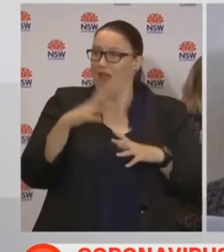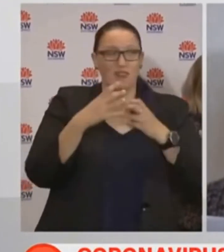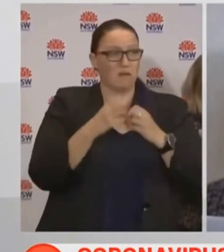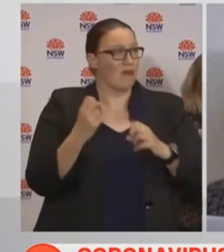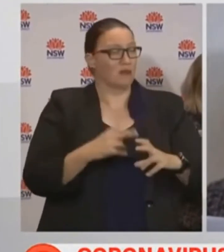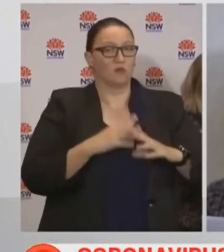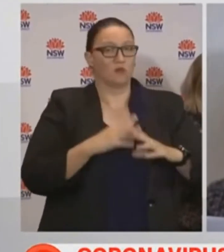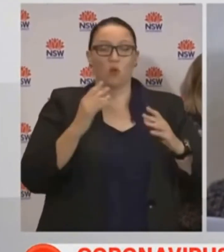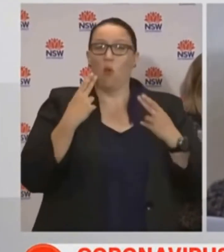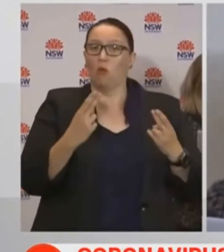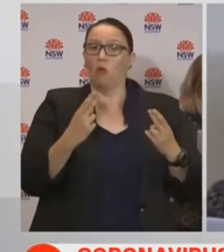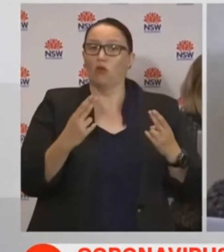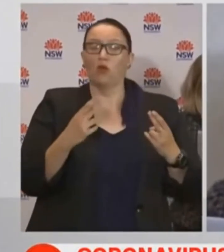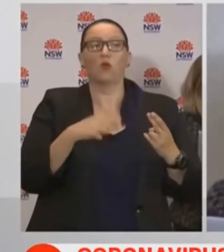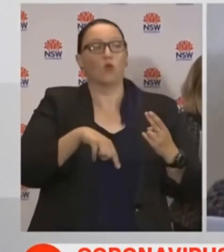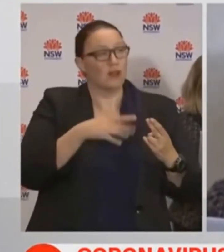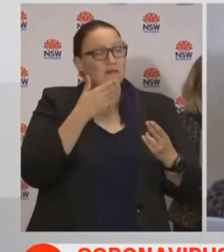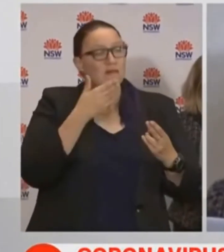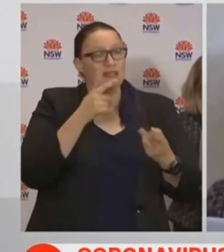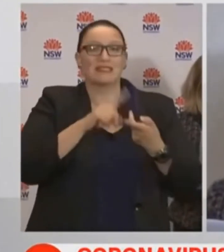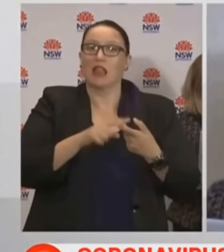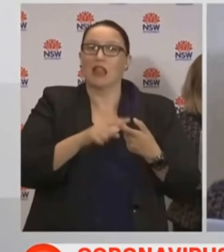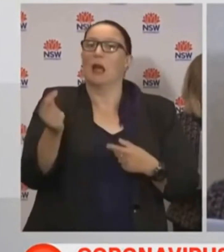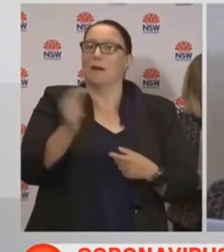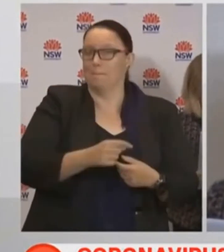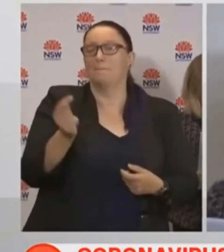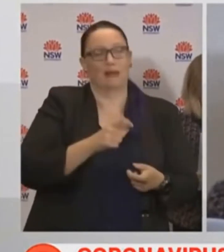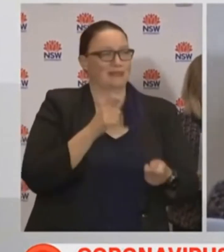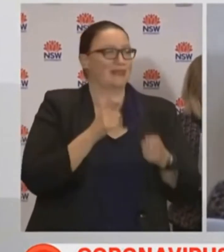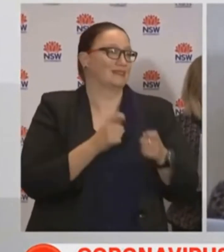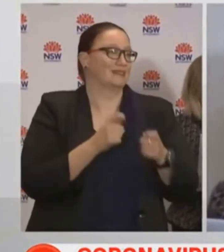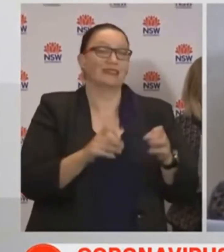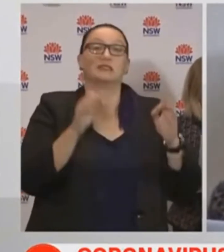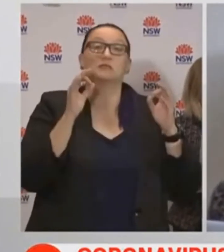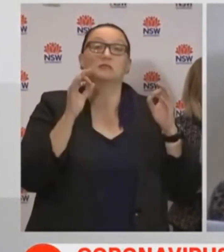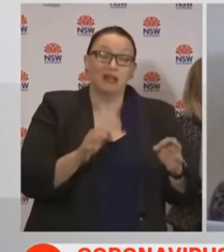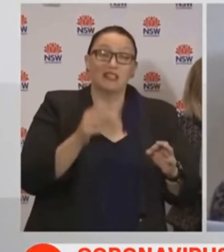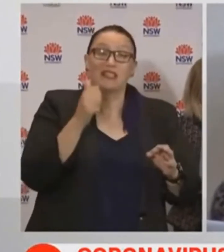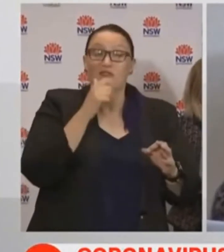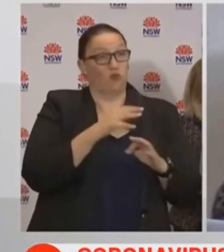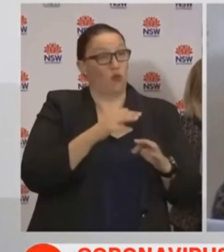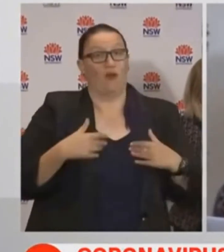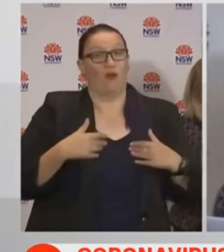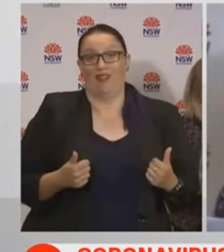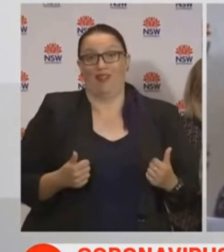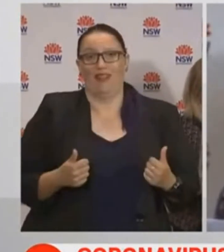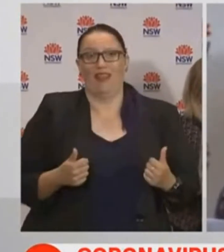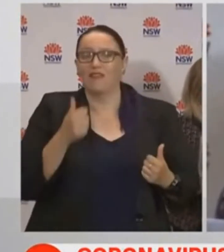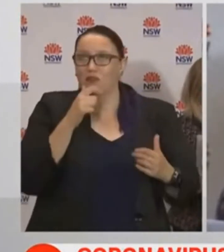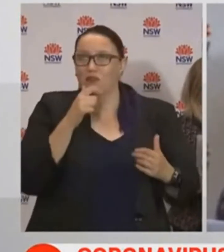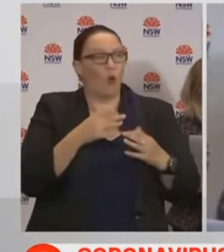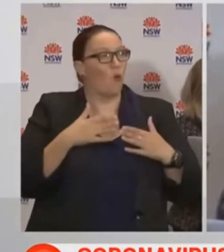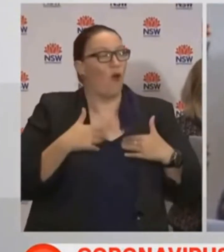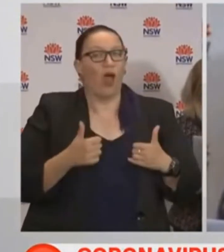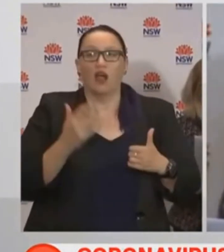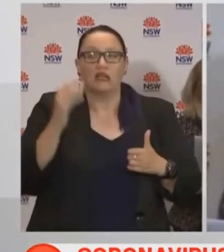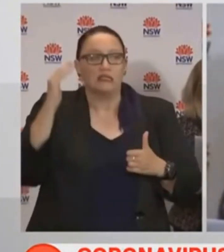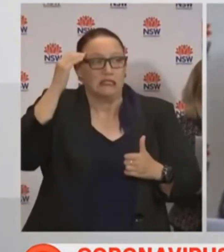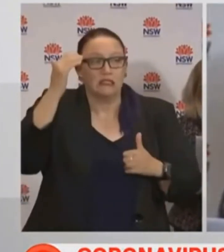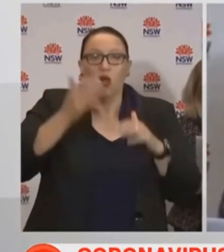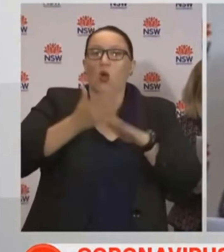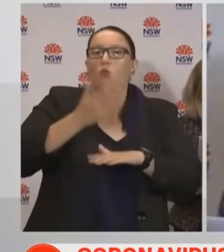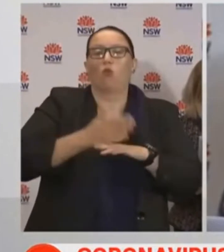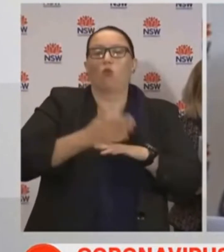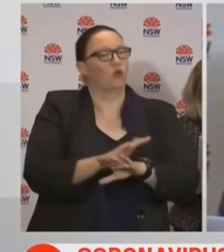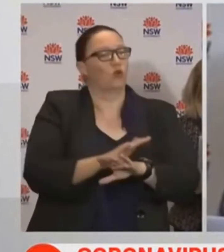to make sure there's a few things people continue to do. Get tested if you're unwell and stay home. Do not leave the house if you're unwell.